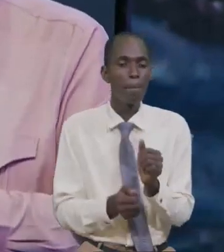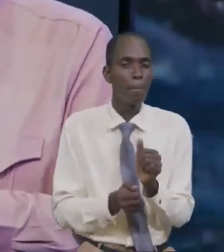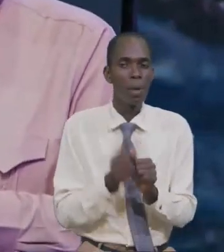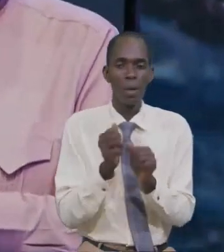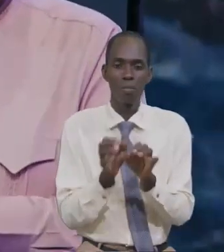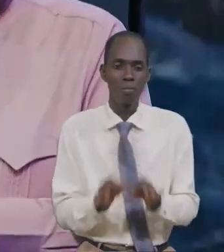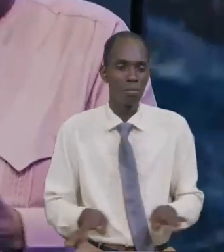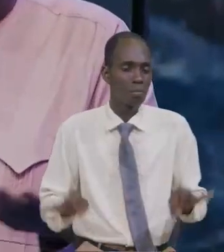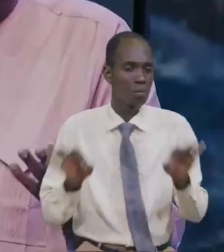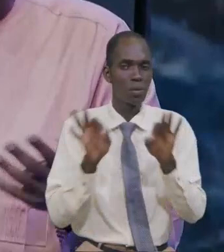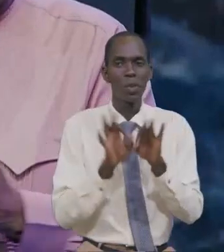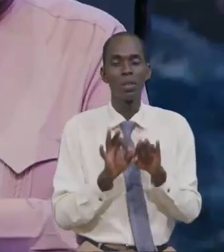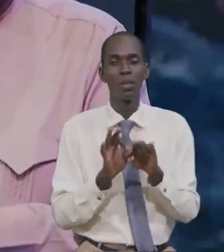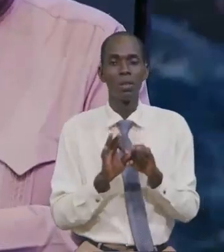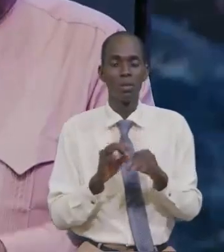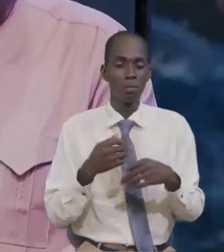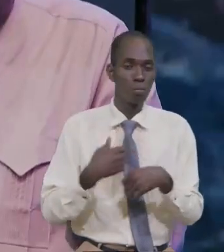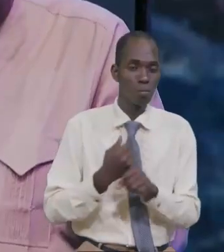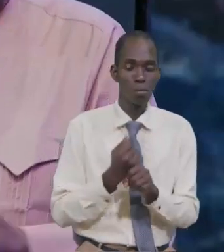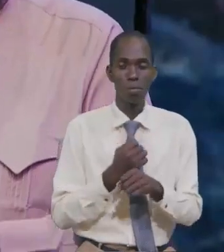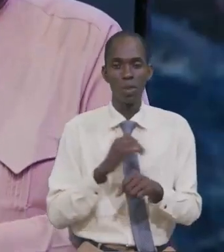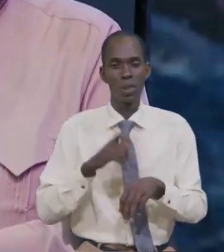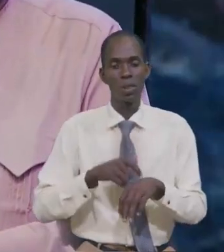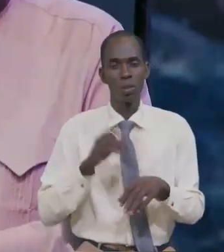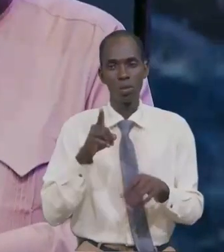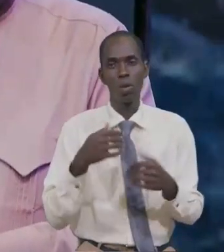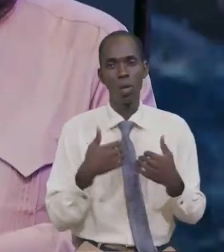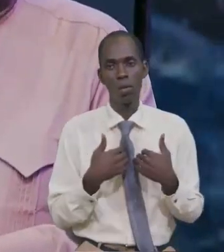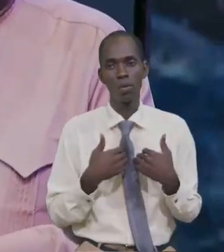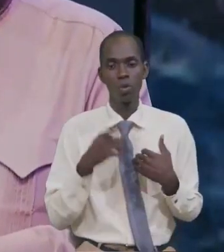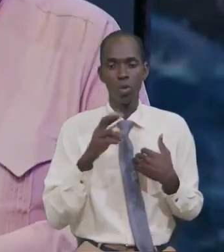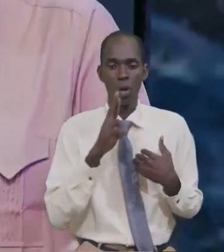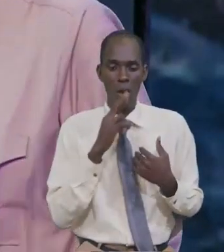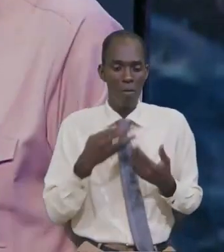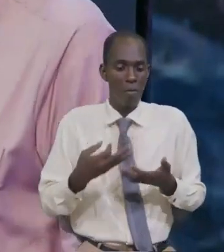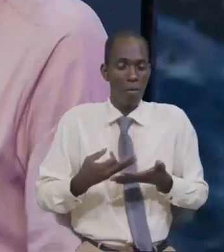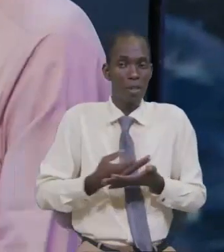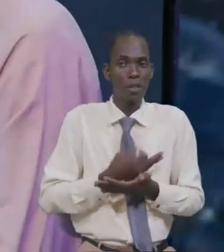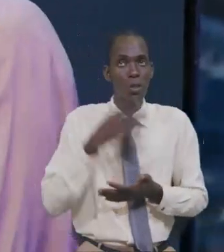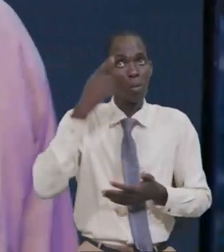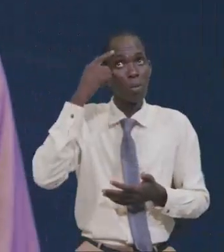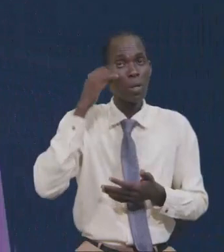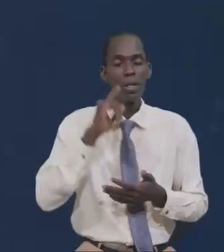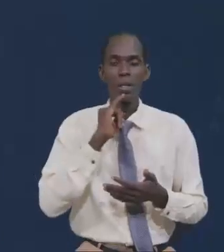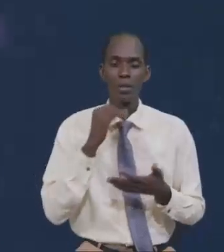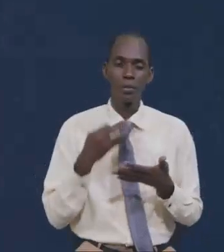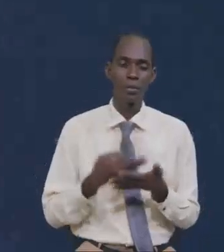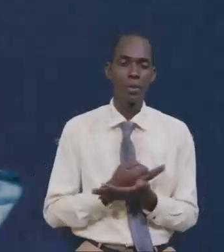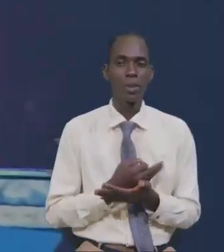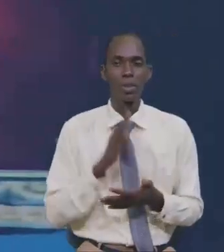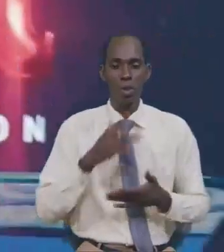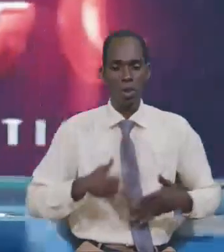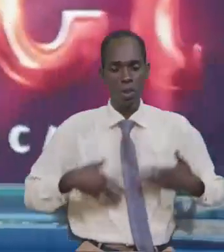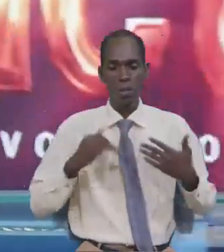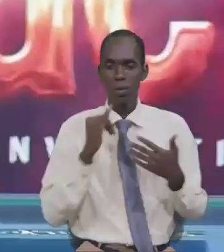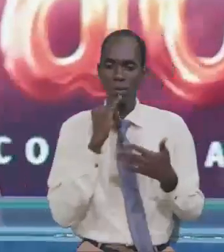is fresh, your life is fresh, your vision is fresh. If you while away